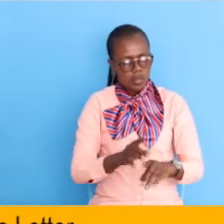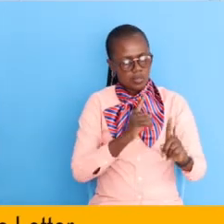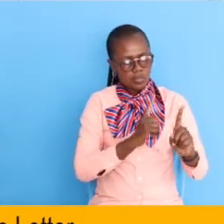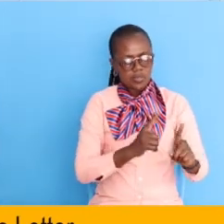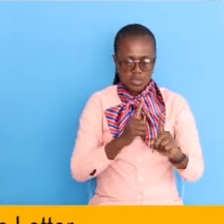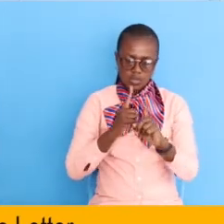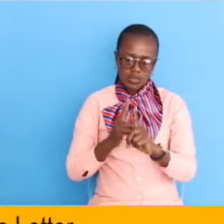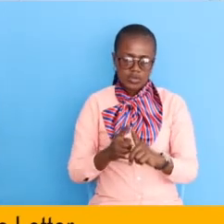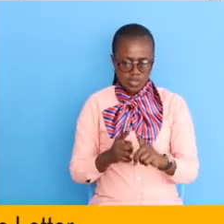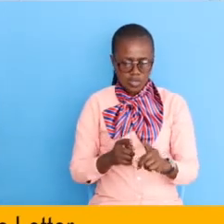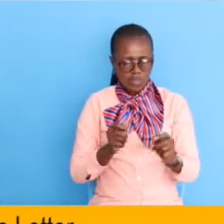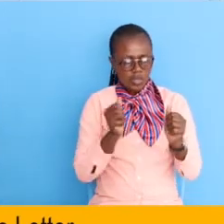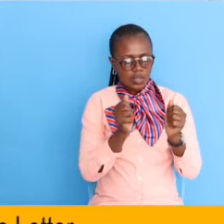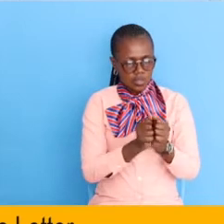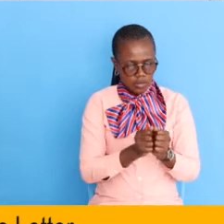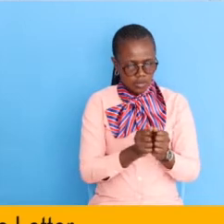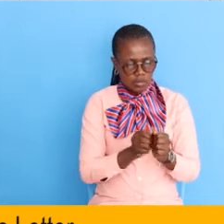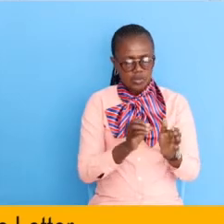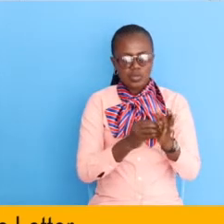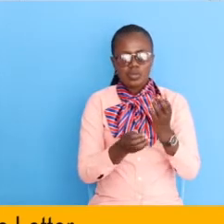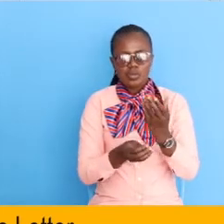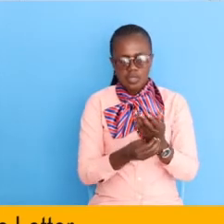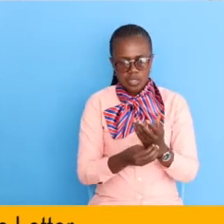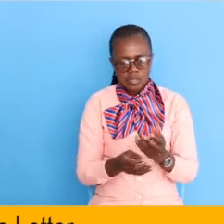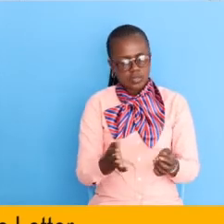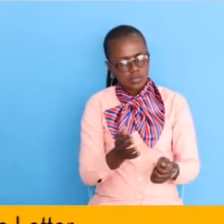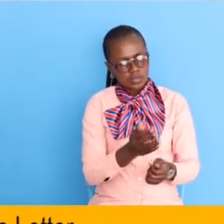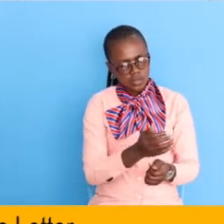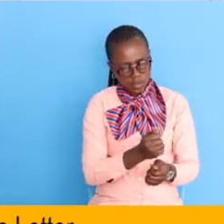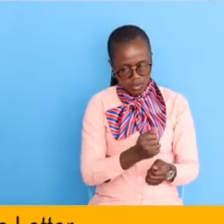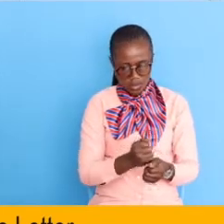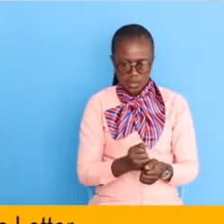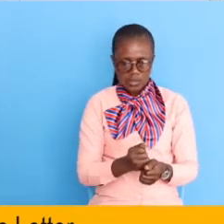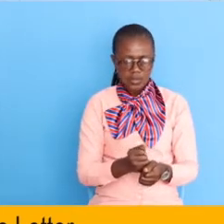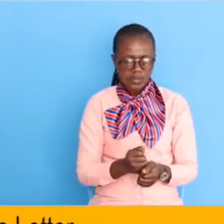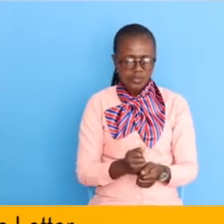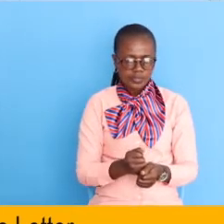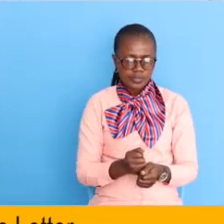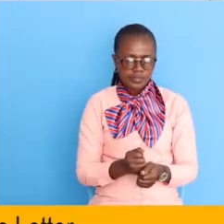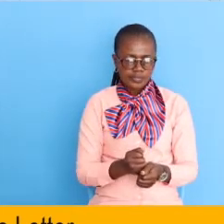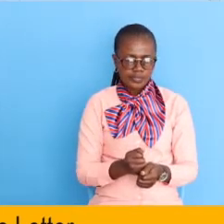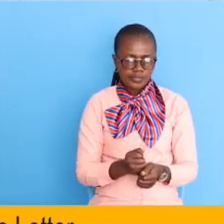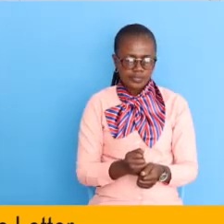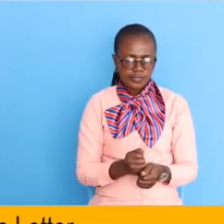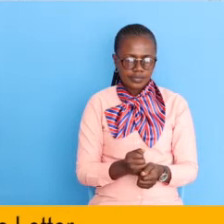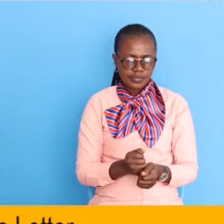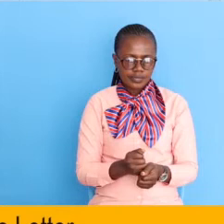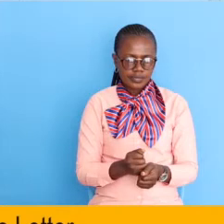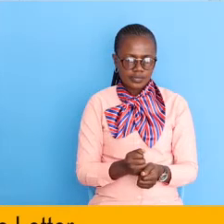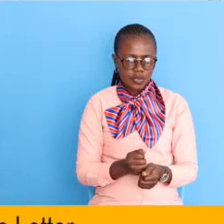has been delivered and how they are supposed to look like. So it's rather you are trying to define the subject and or the